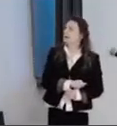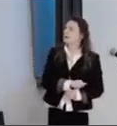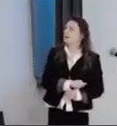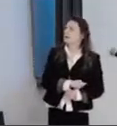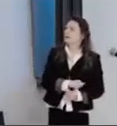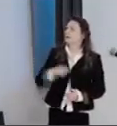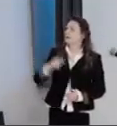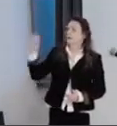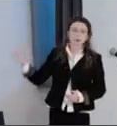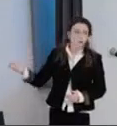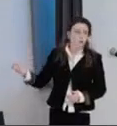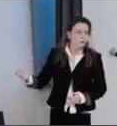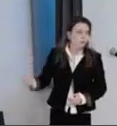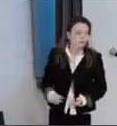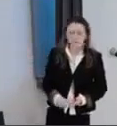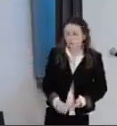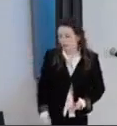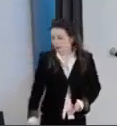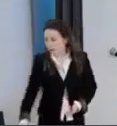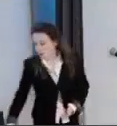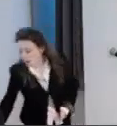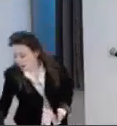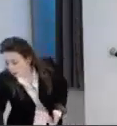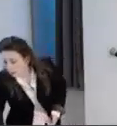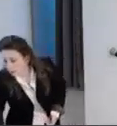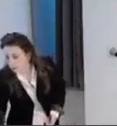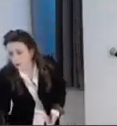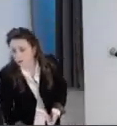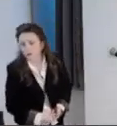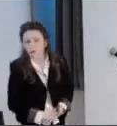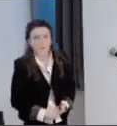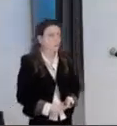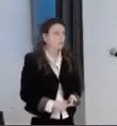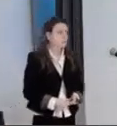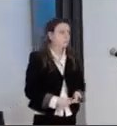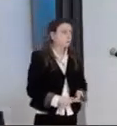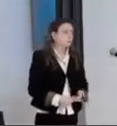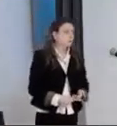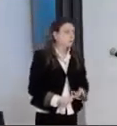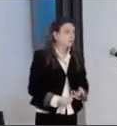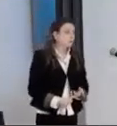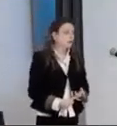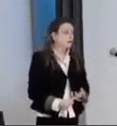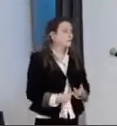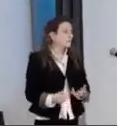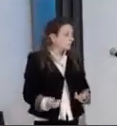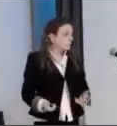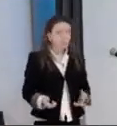inorganic, precious stones, and organic, pearls.